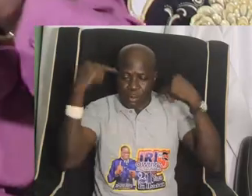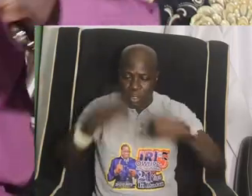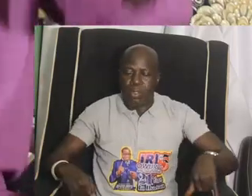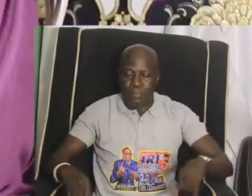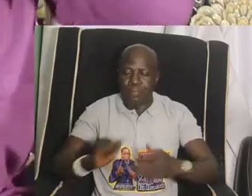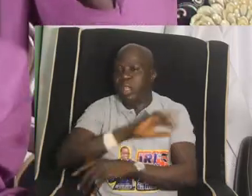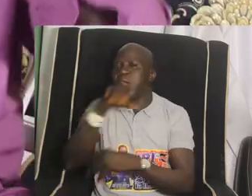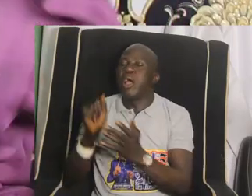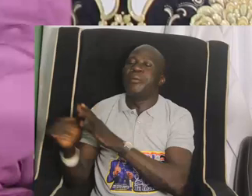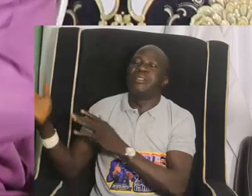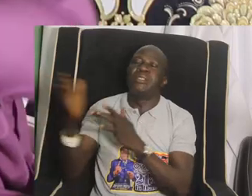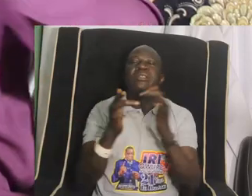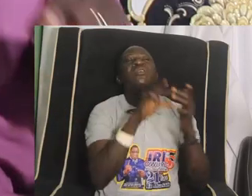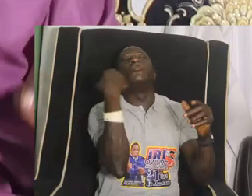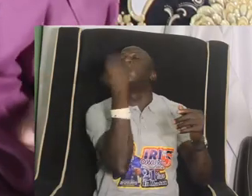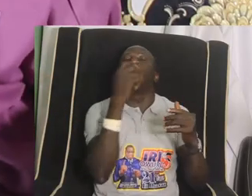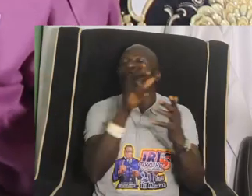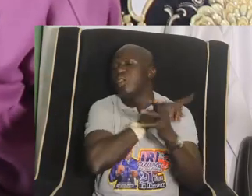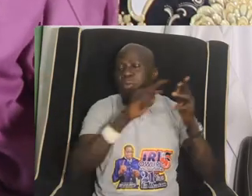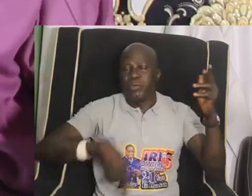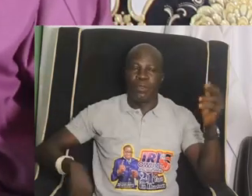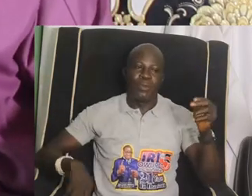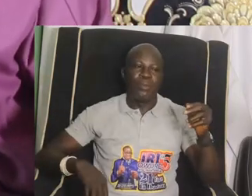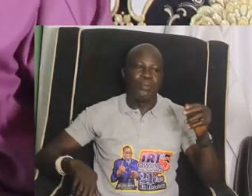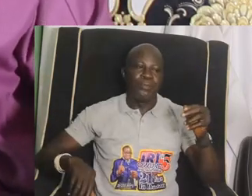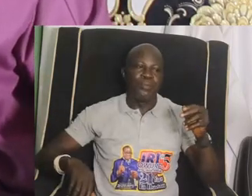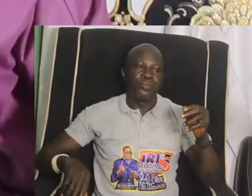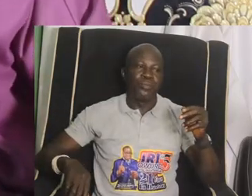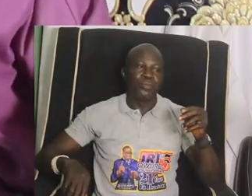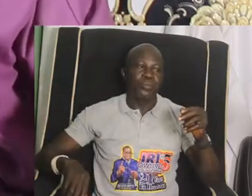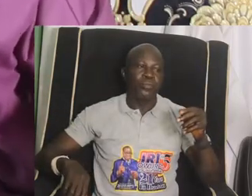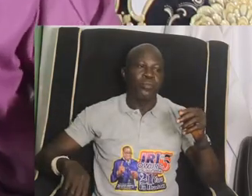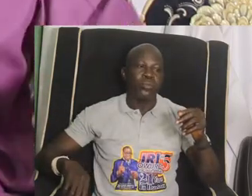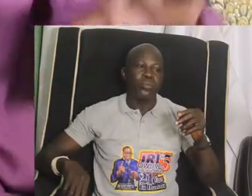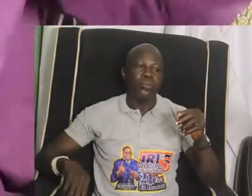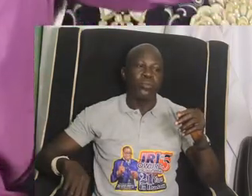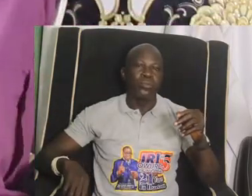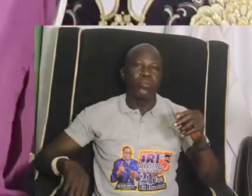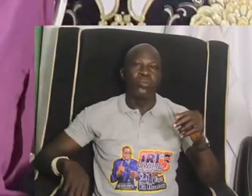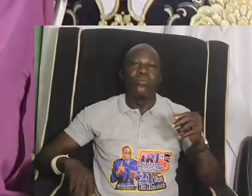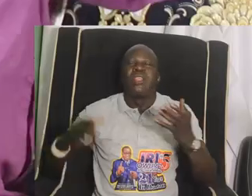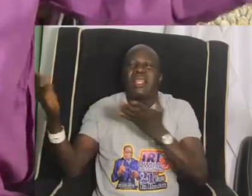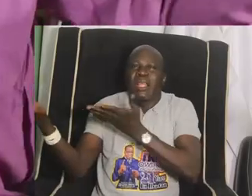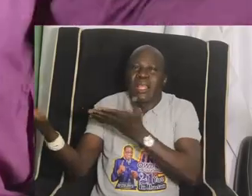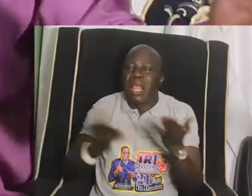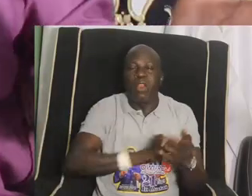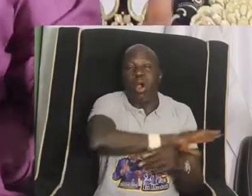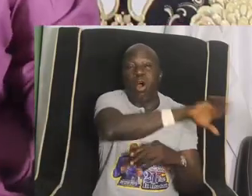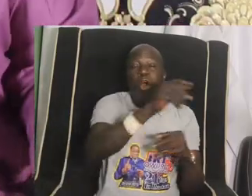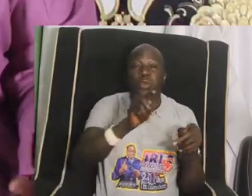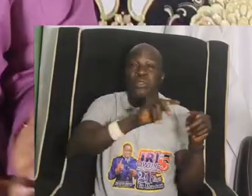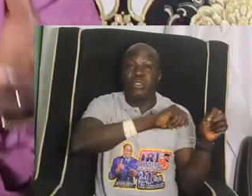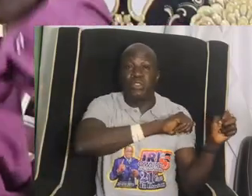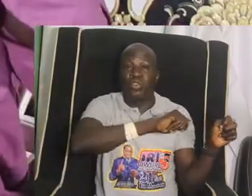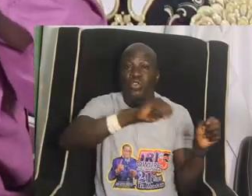conquered Kabiyesi so rere fun the spoke good report yes o si gbe ite re gaju ite awon ba ti wa pelu re ni babeli o wa gbe ite ti e